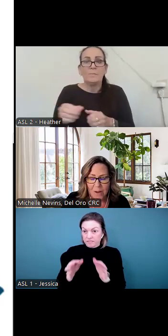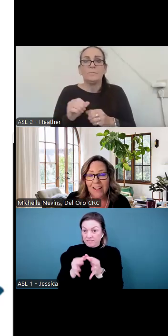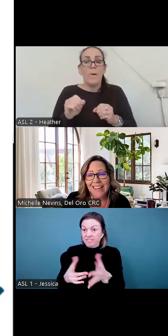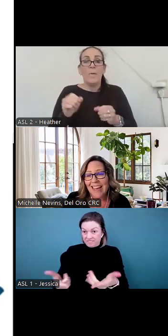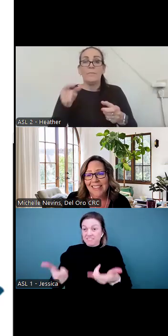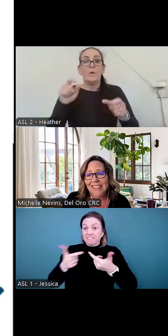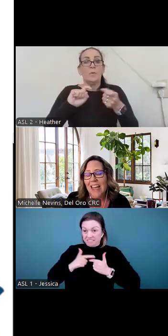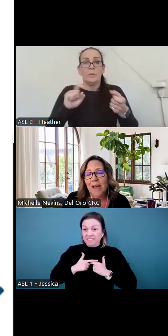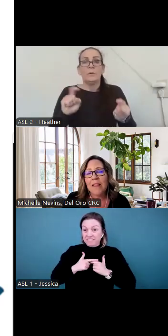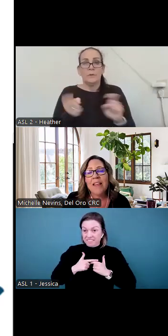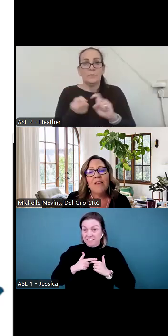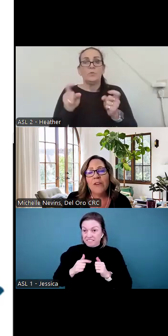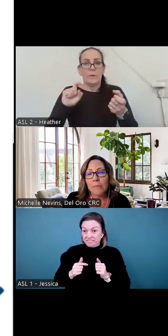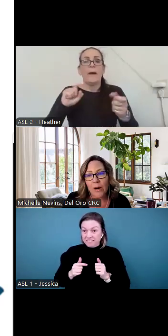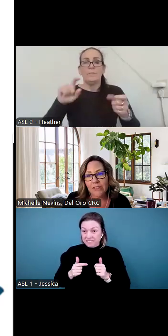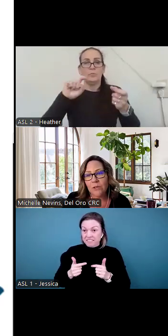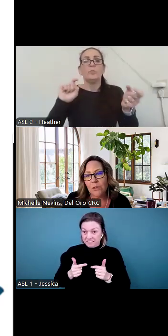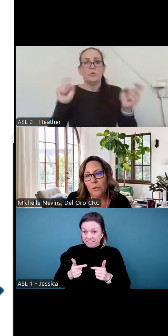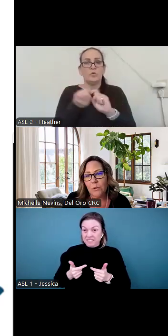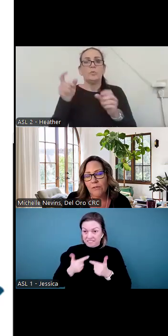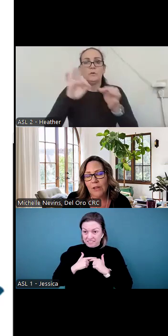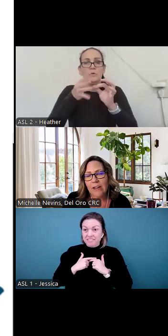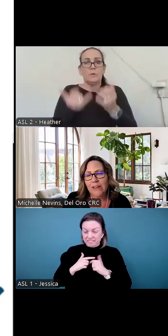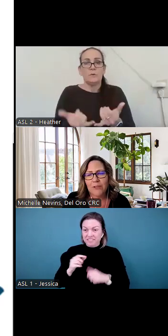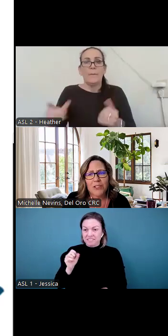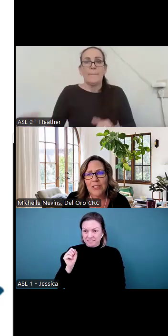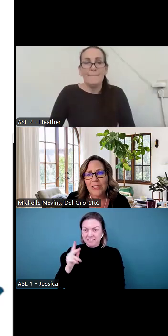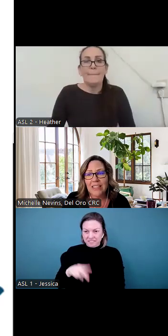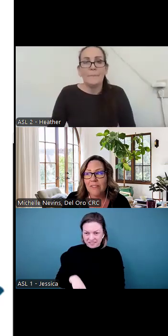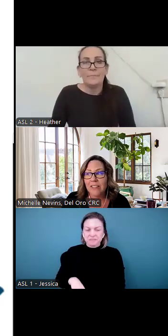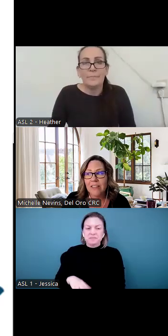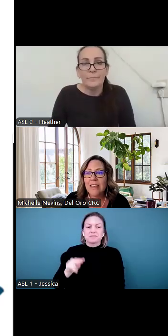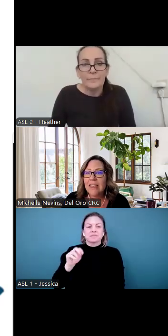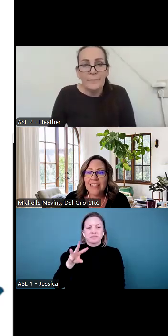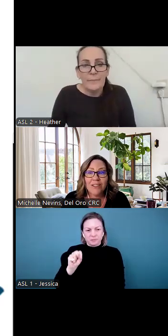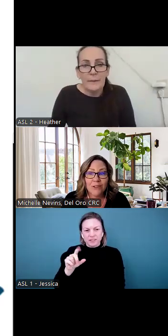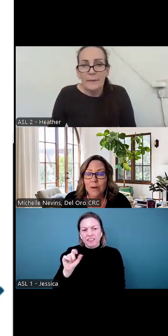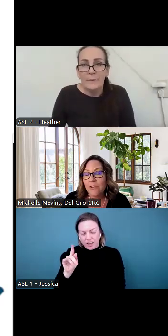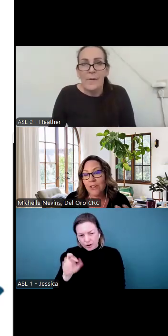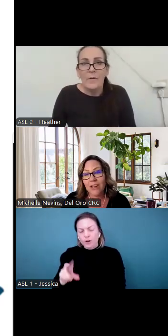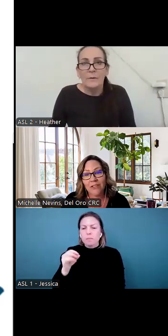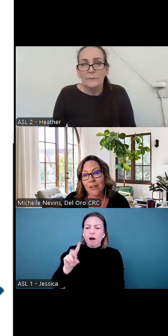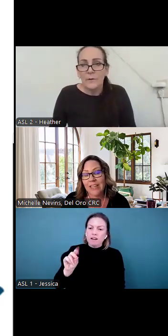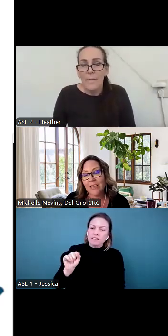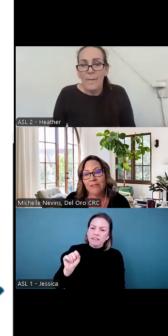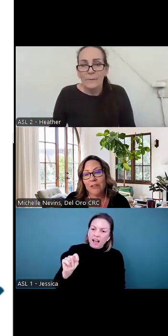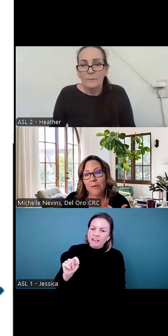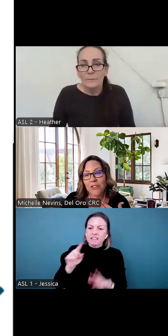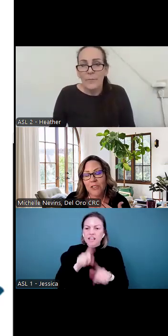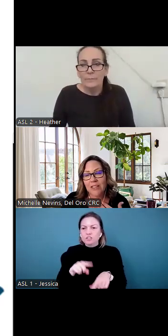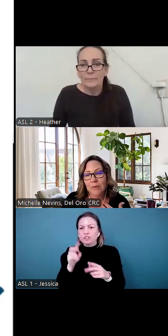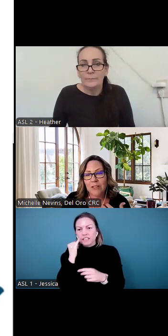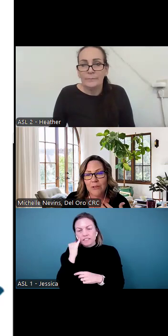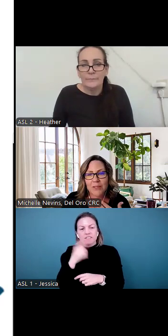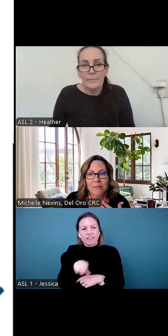newsletters, podcasts, very practical tools for caregivers just to even answer whether or not they're a caregiver,